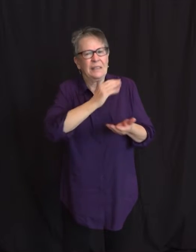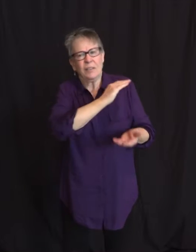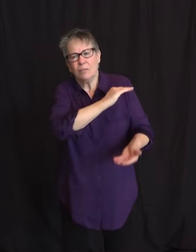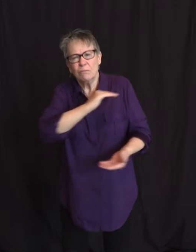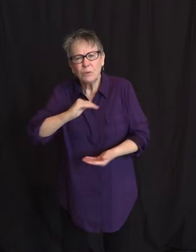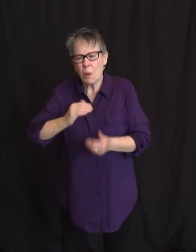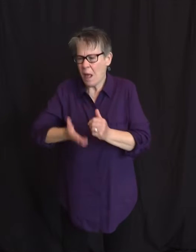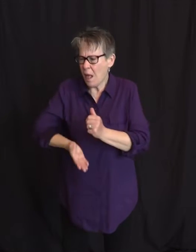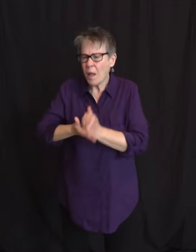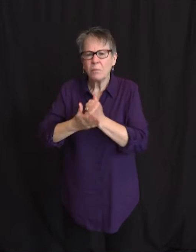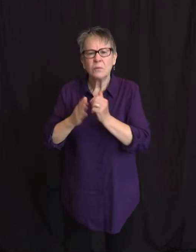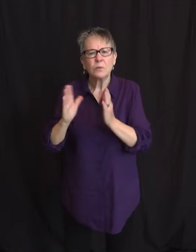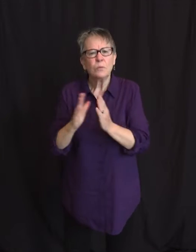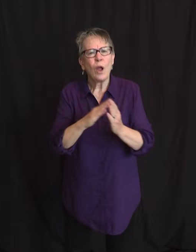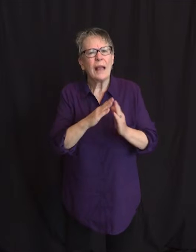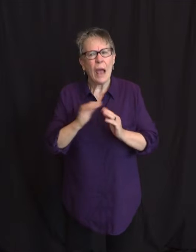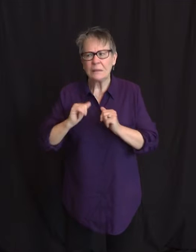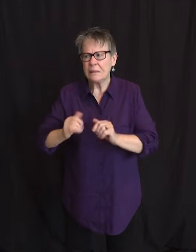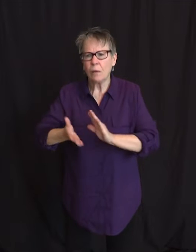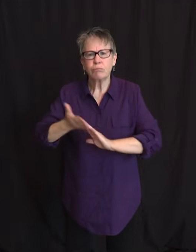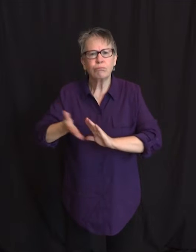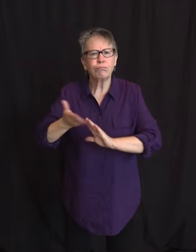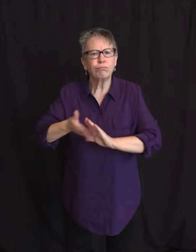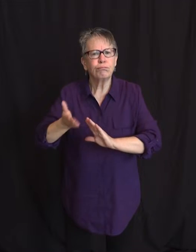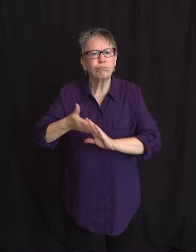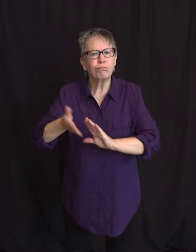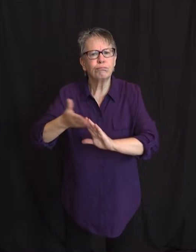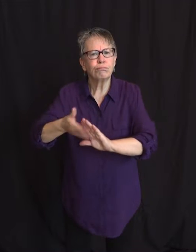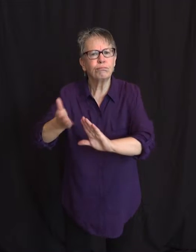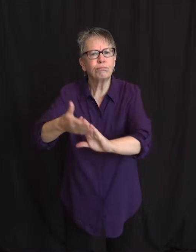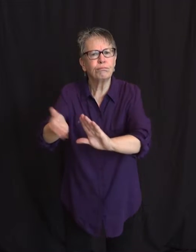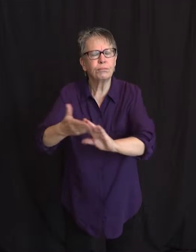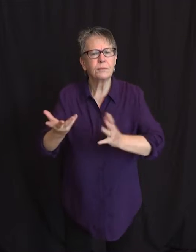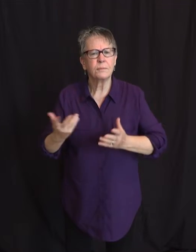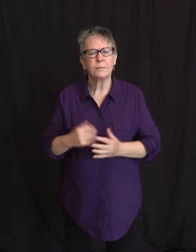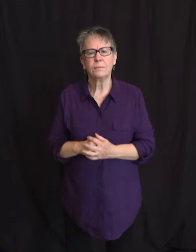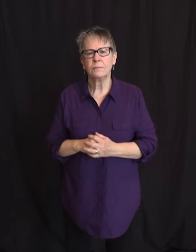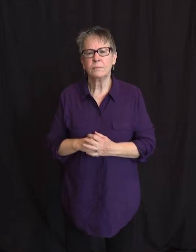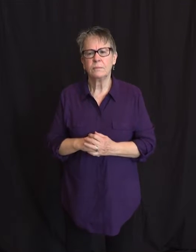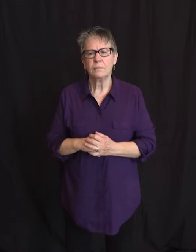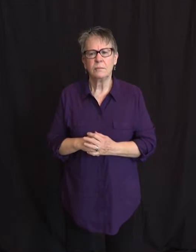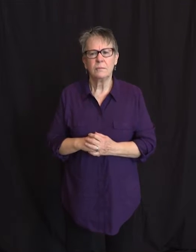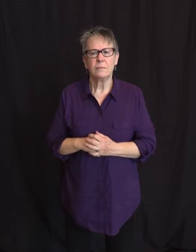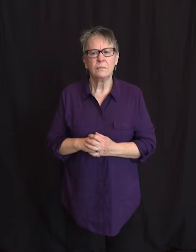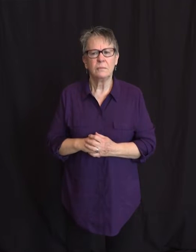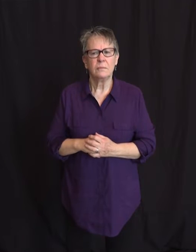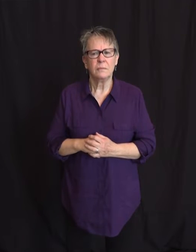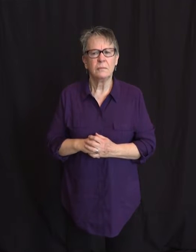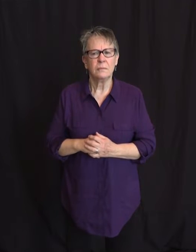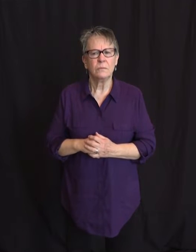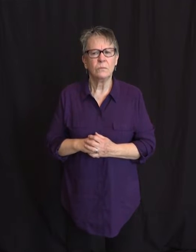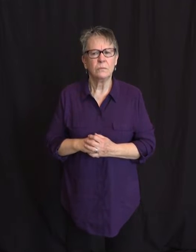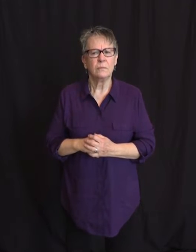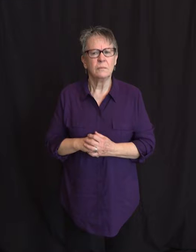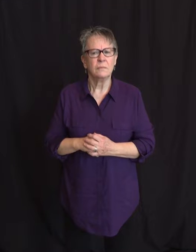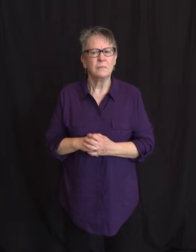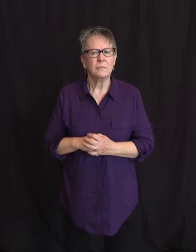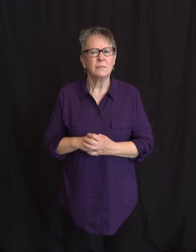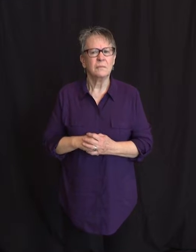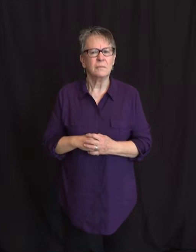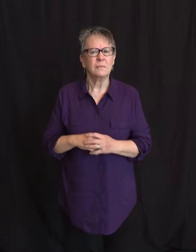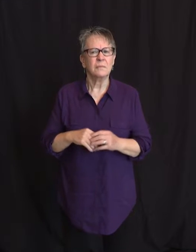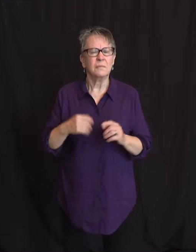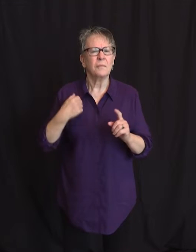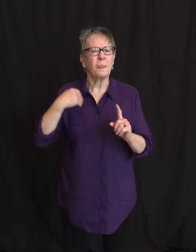crisis. And I think that is a bipartisan call that you are going to see coming from state governments, county governments, local